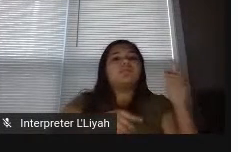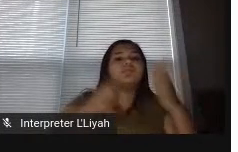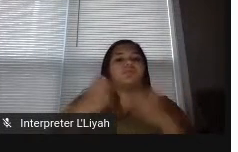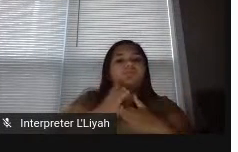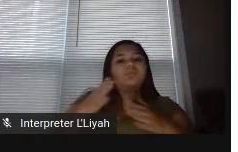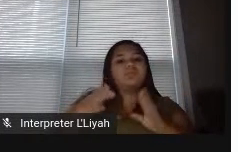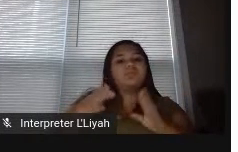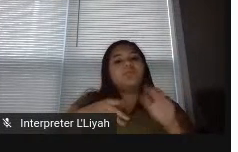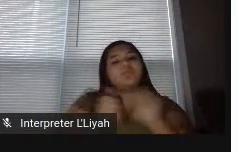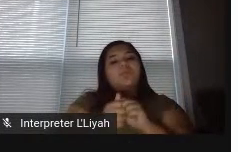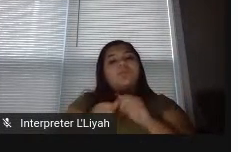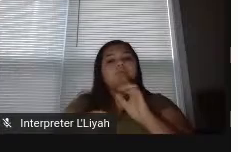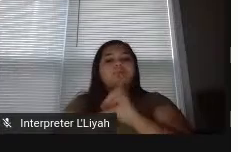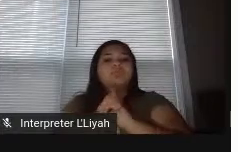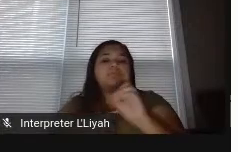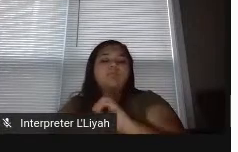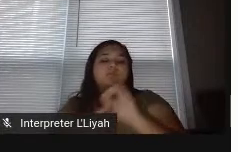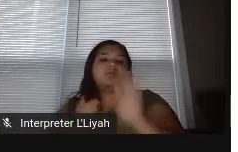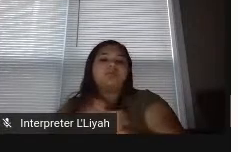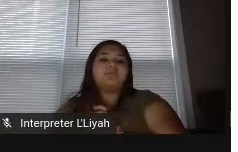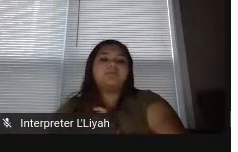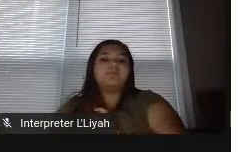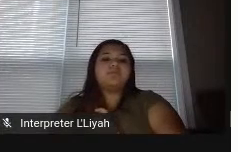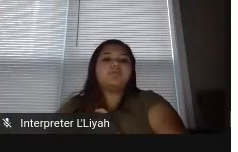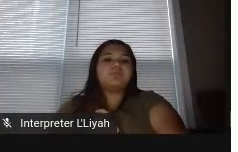people with disability.